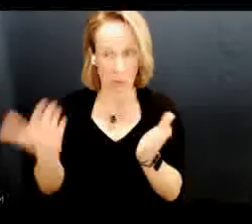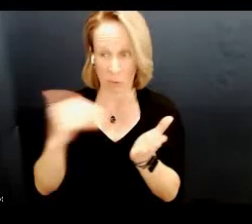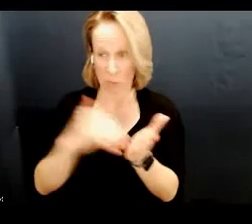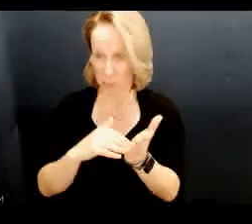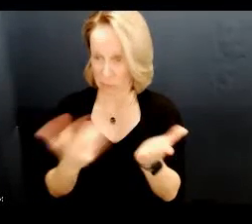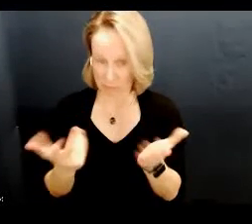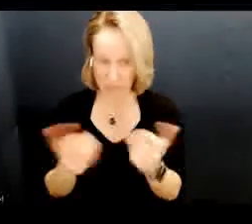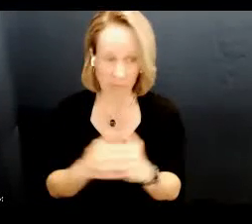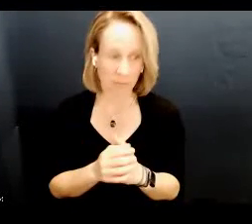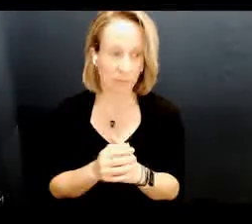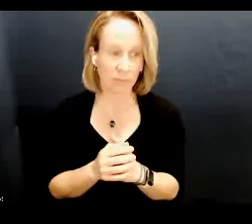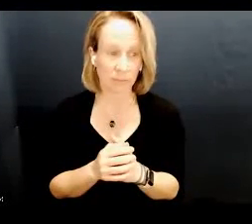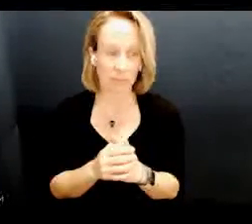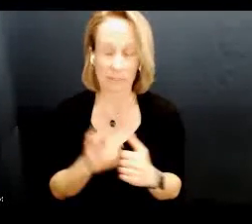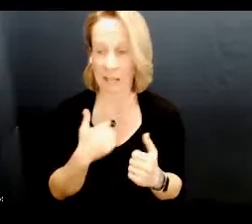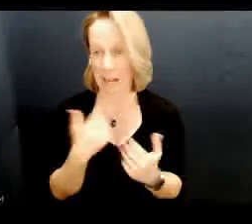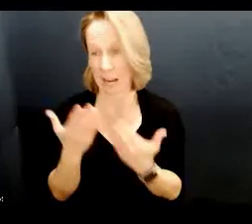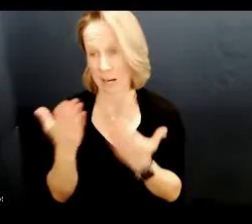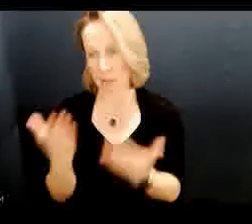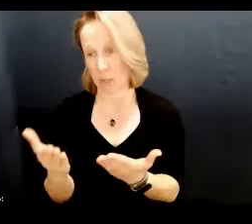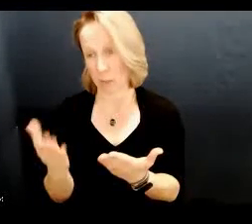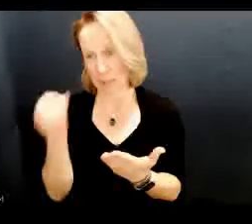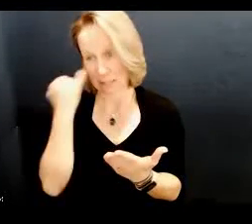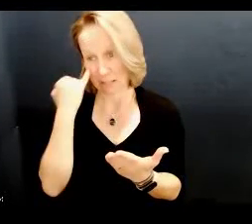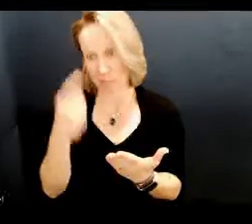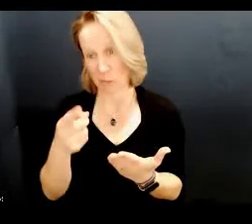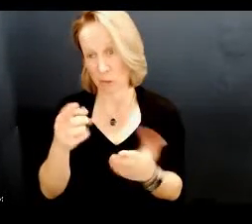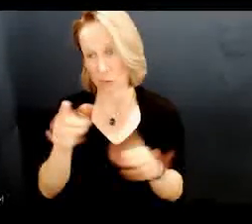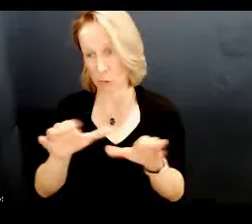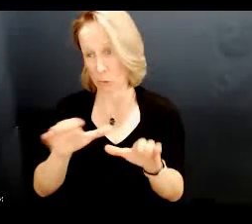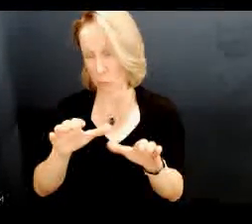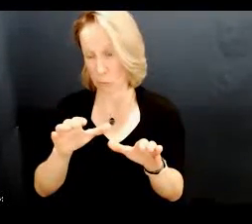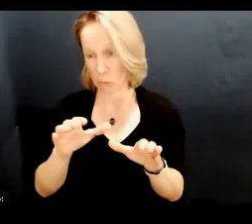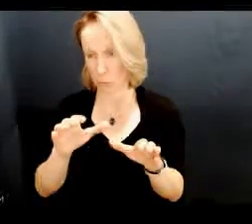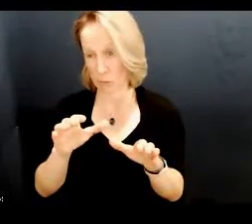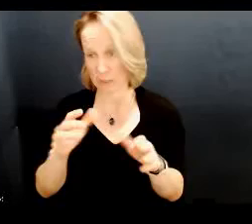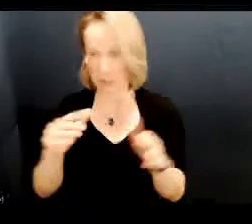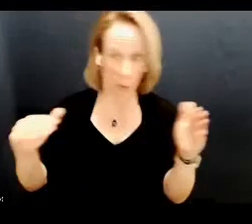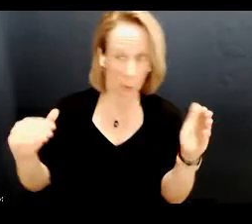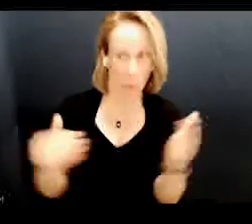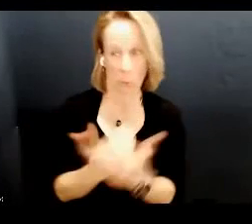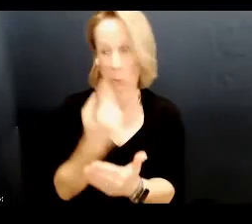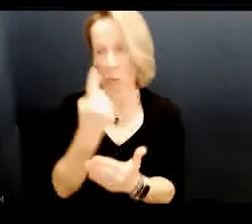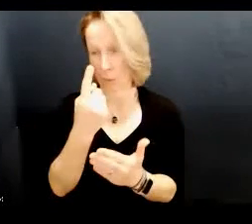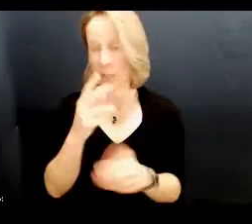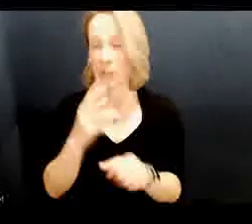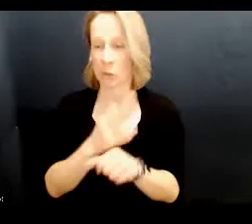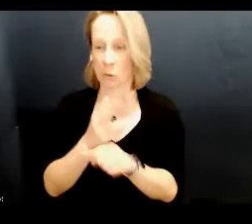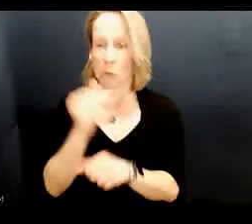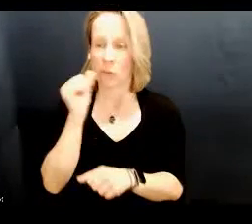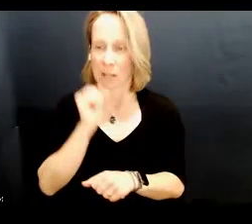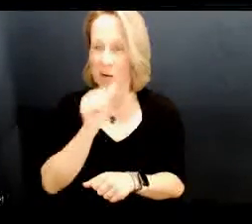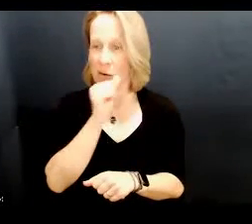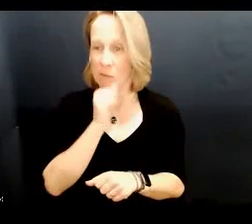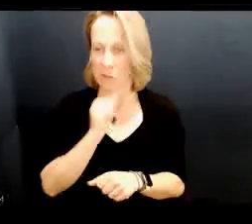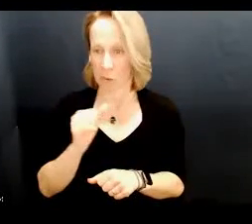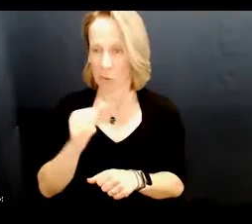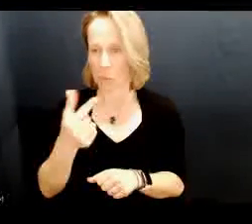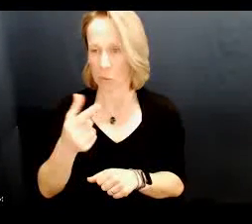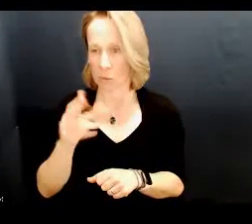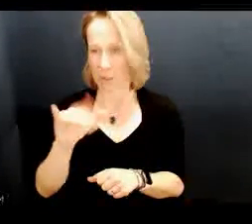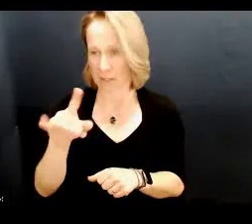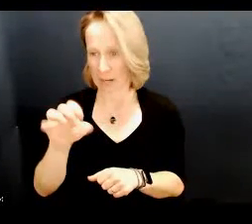recommend if we're creating a brand new protocol is to use the Arizona guidelines for coordinated community response to adult sexual